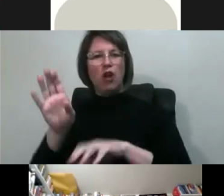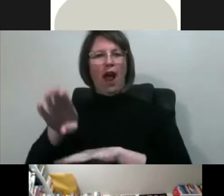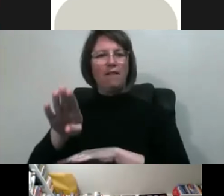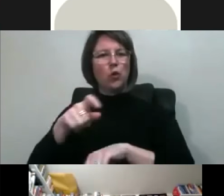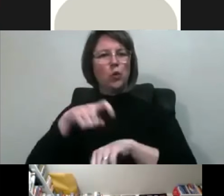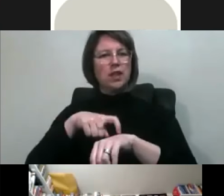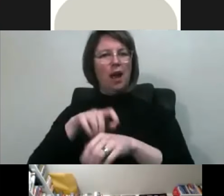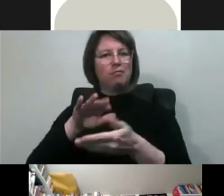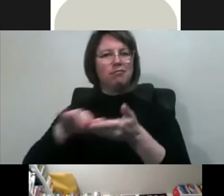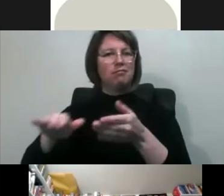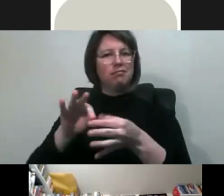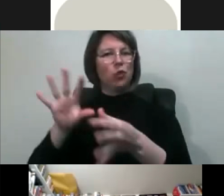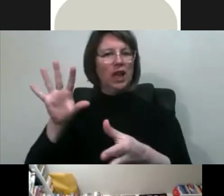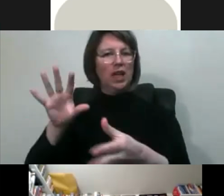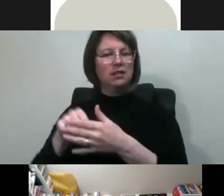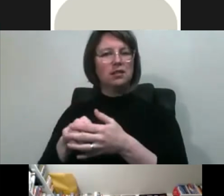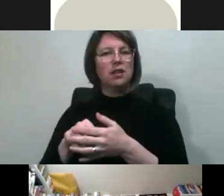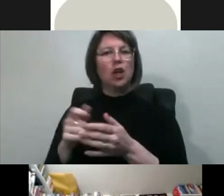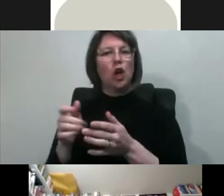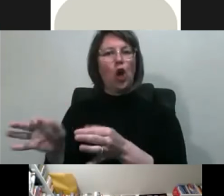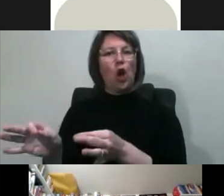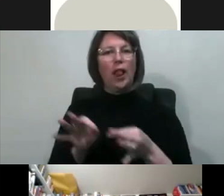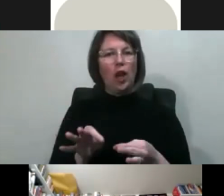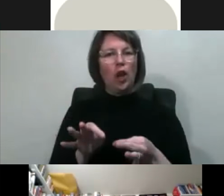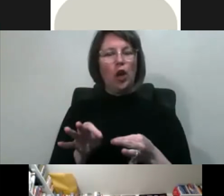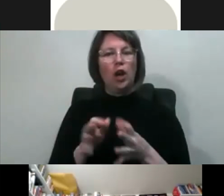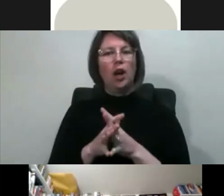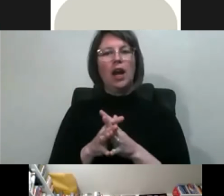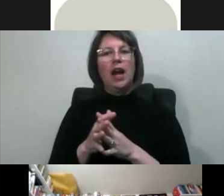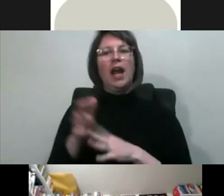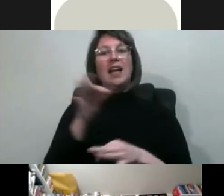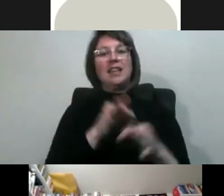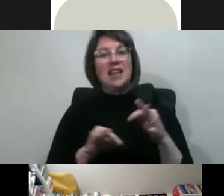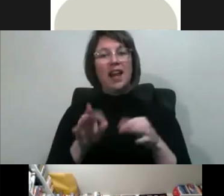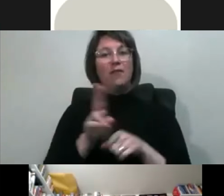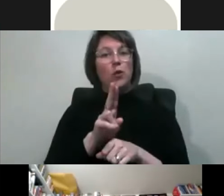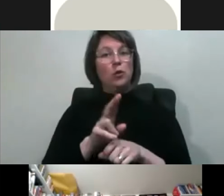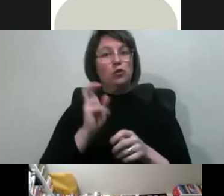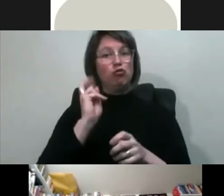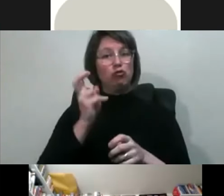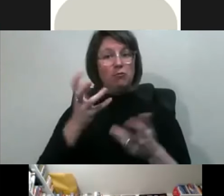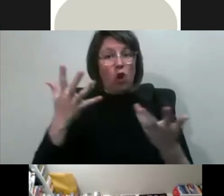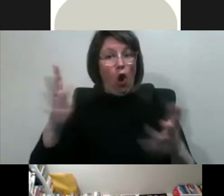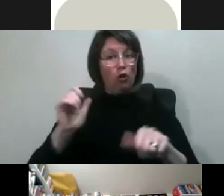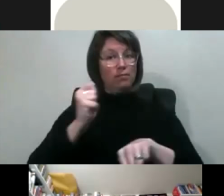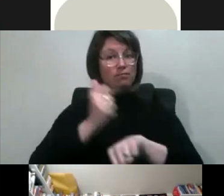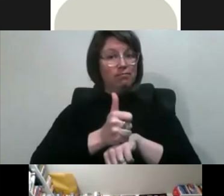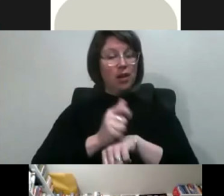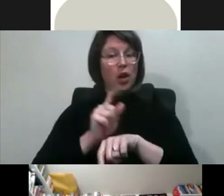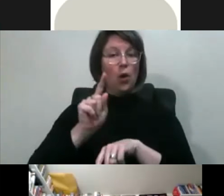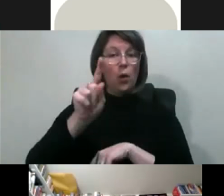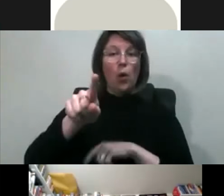earlier. So instead of being positioned to use the trips that we have that go to